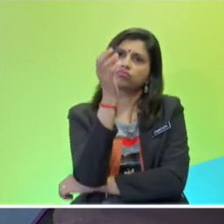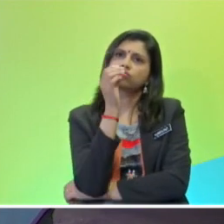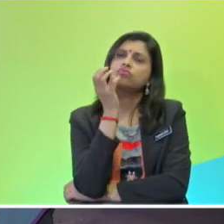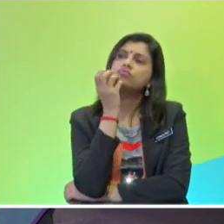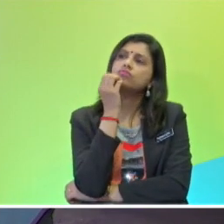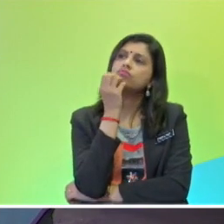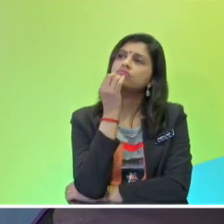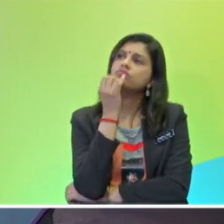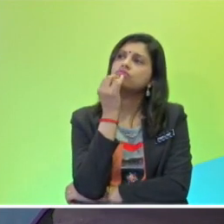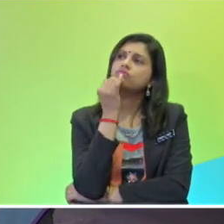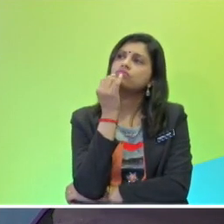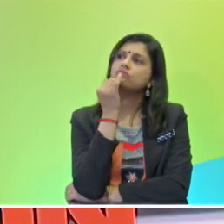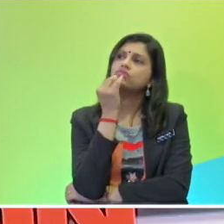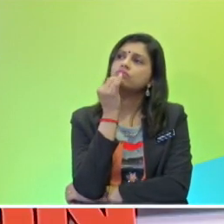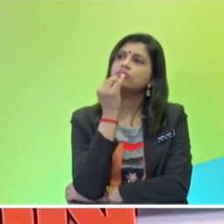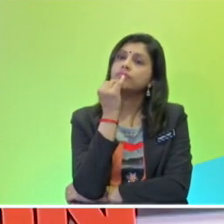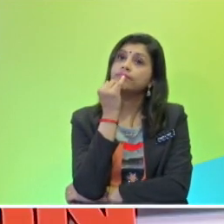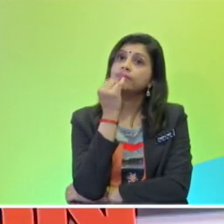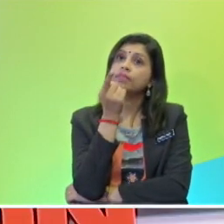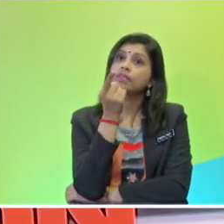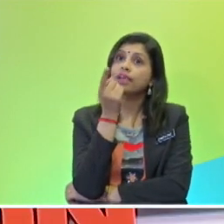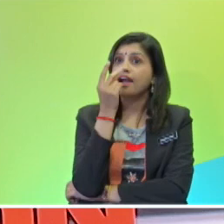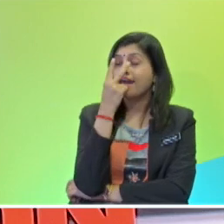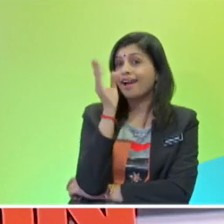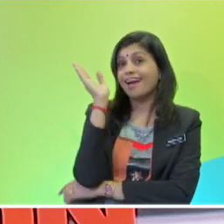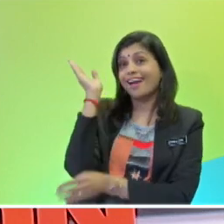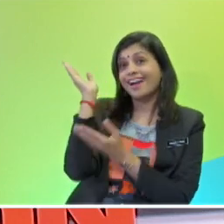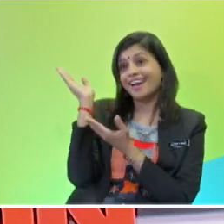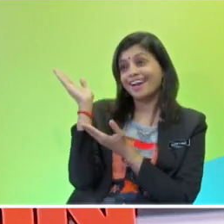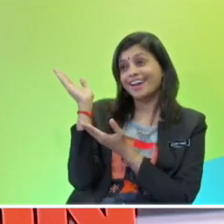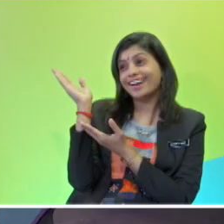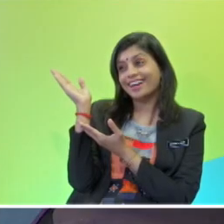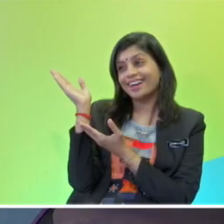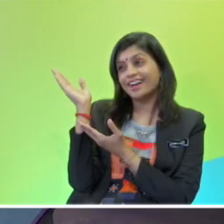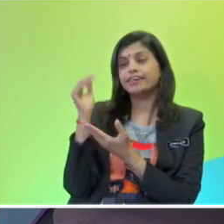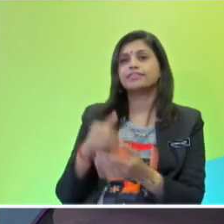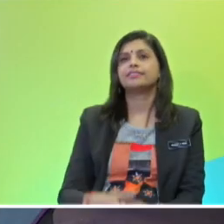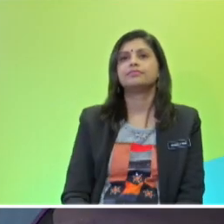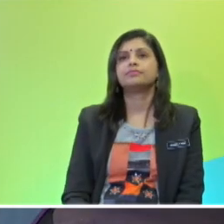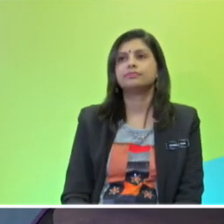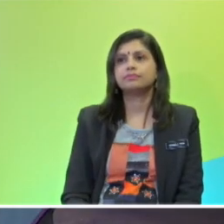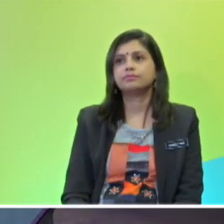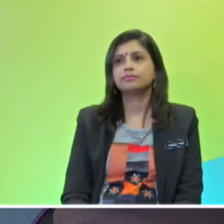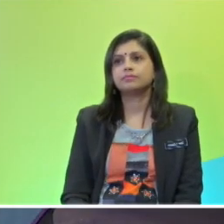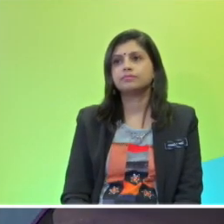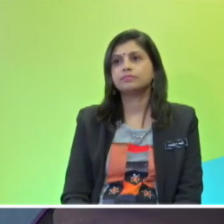How do we do that? You fold the paper Okay, horizontally. this way. Yeah. Okay.